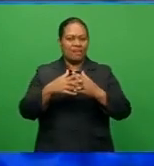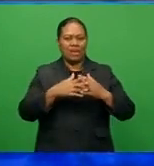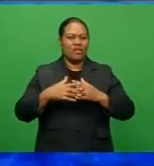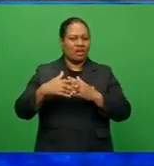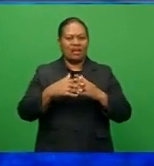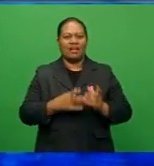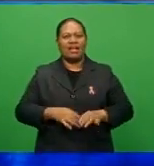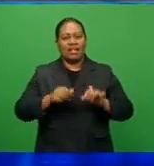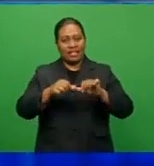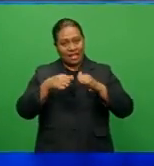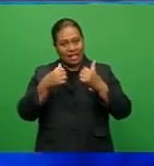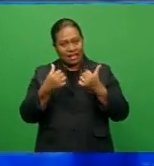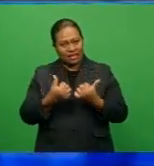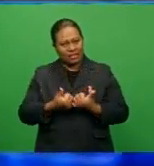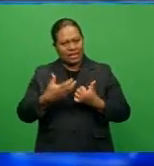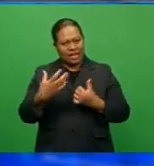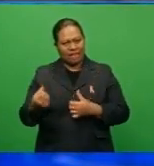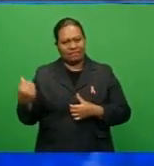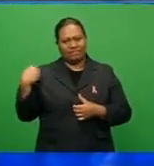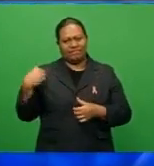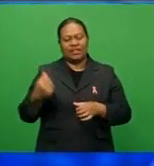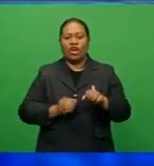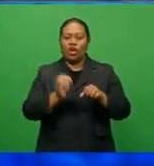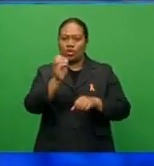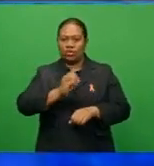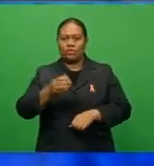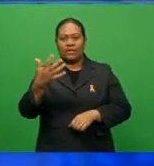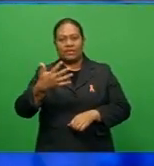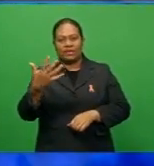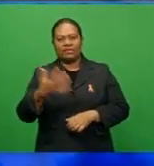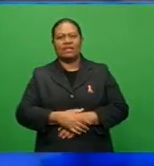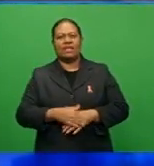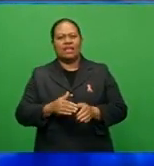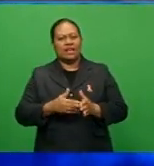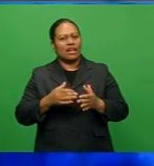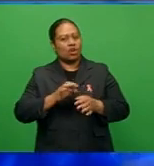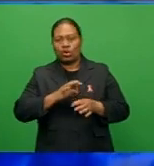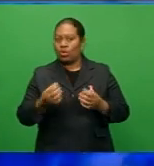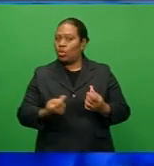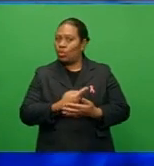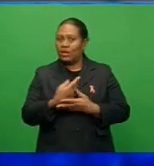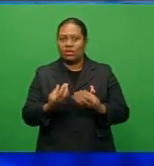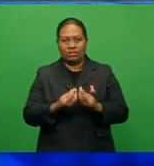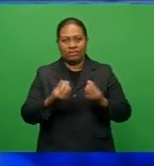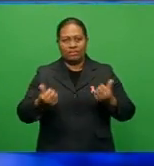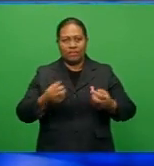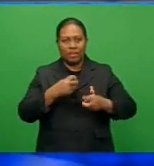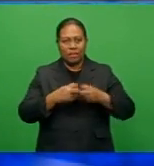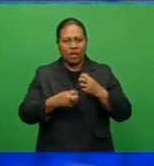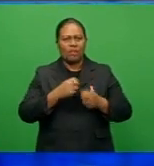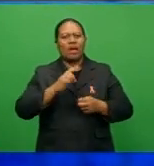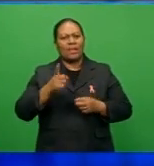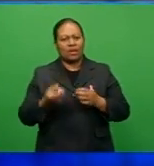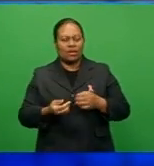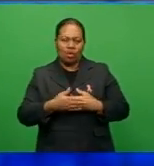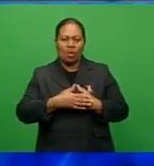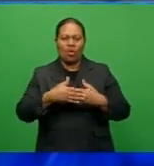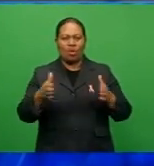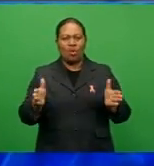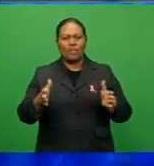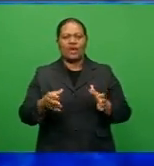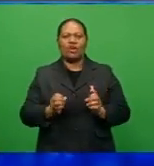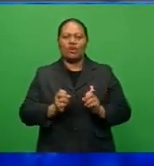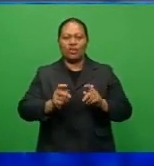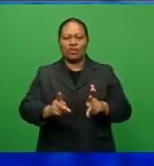America. The agreement, which came into effect on October 15th, will not only address the near-term problems, but also open up